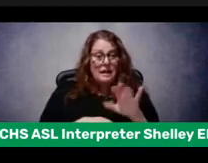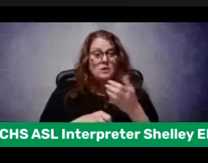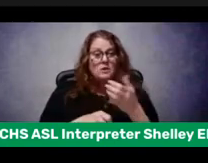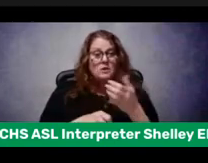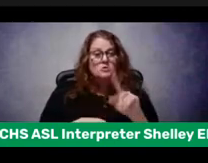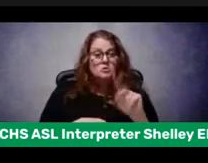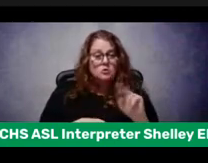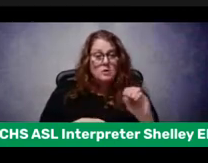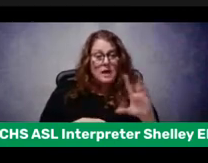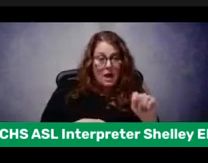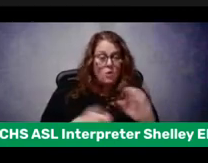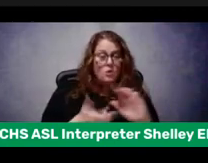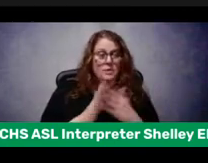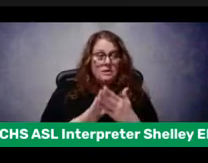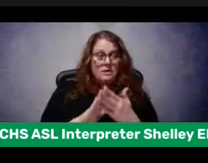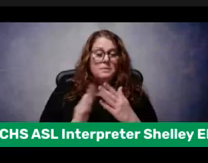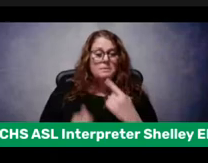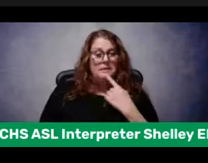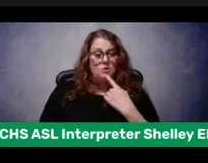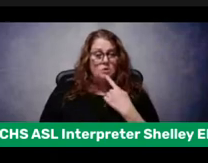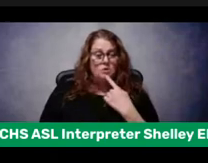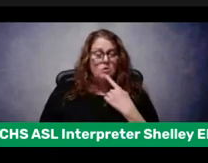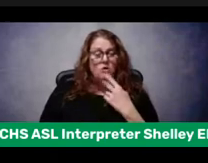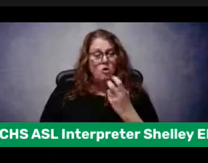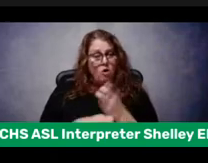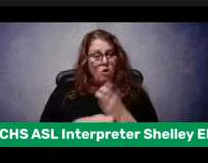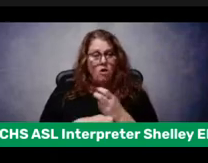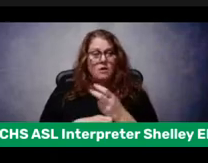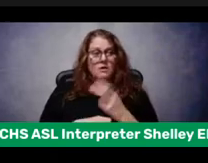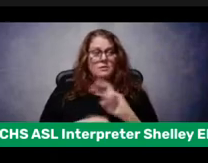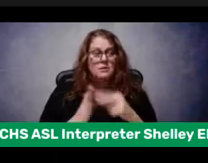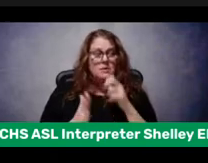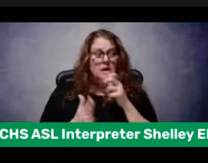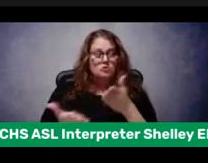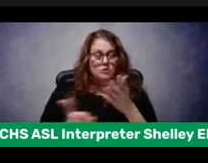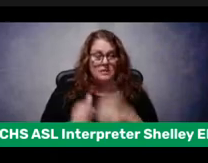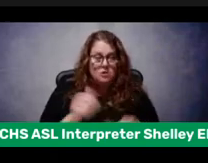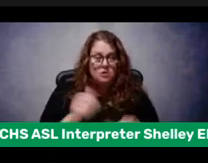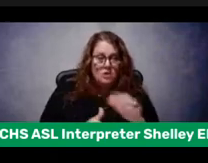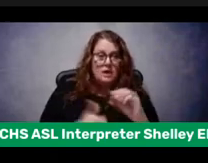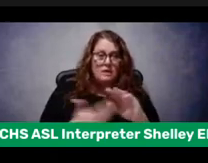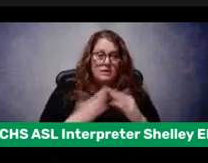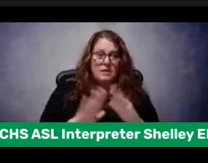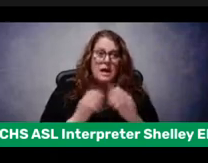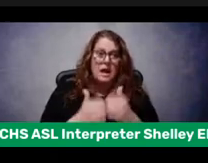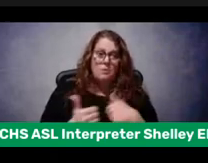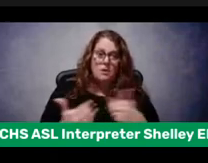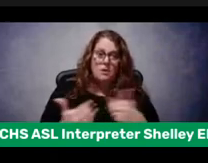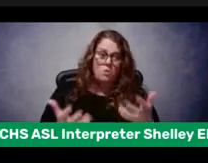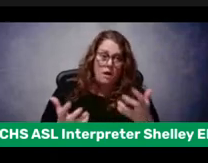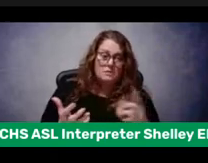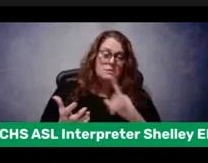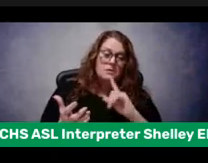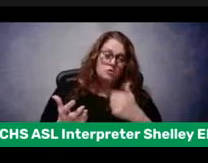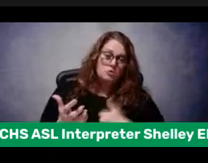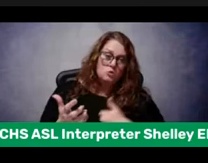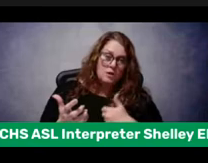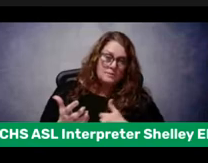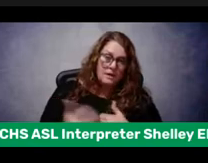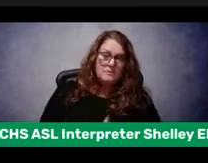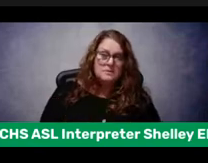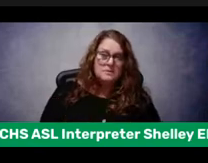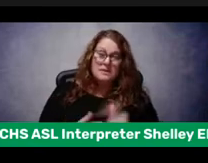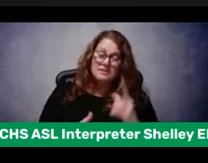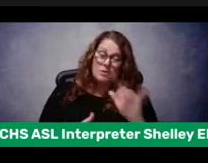or embittered in a way that means that we're not serving each other in community in the ways that we want and stay true to us. So that piece is